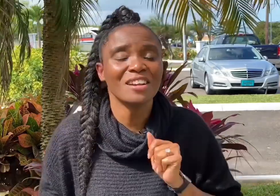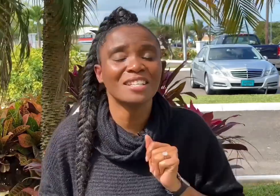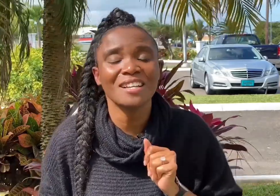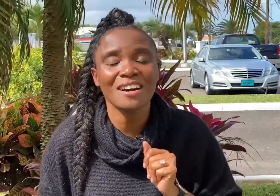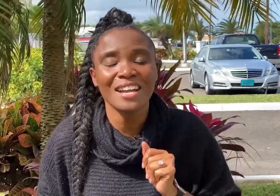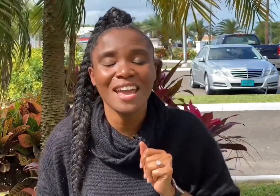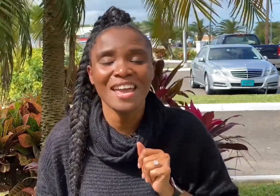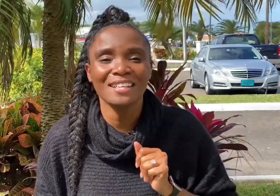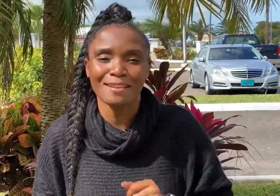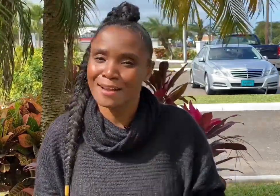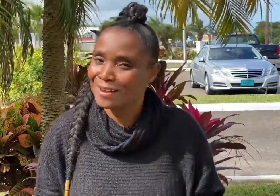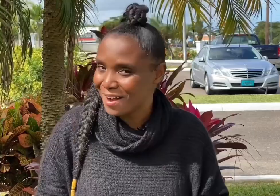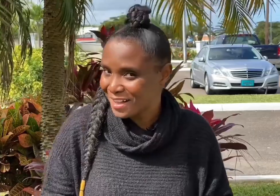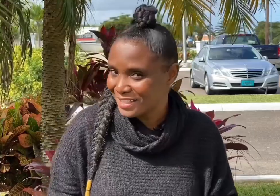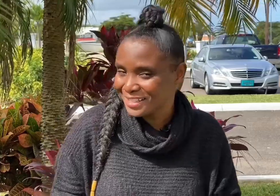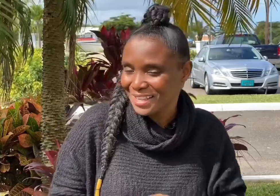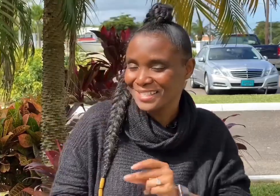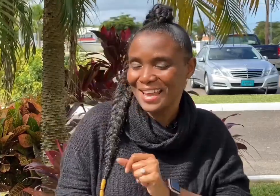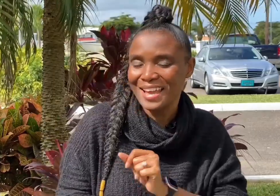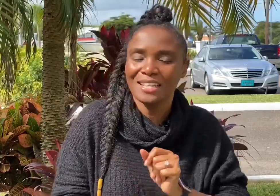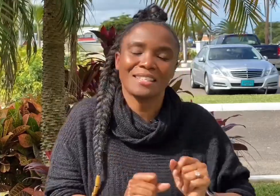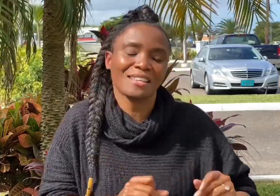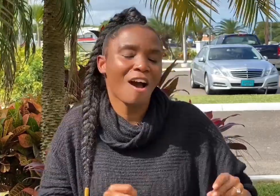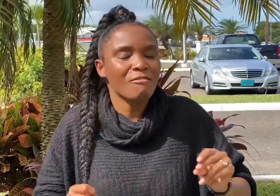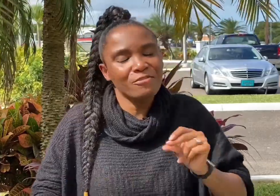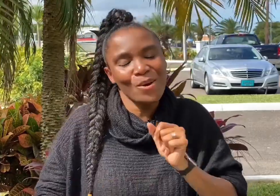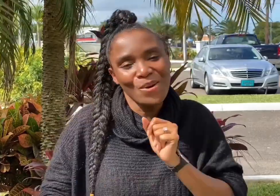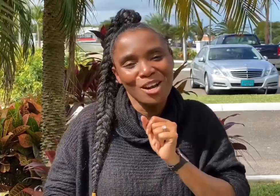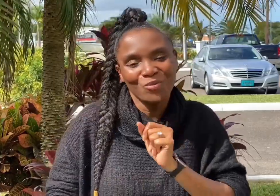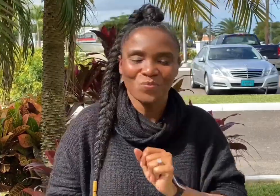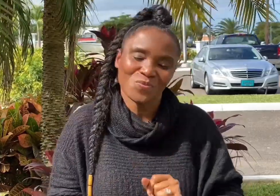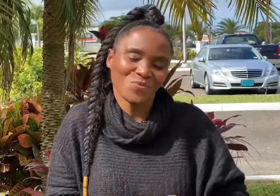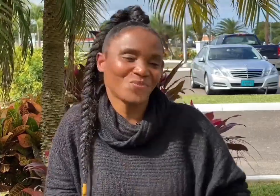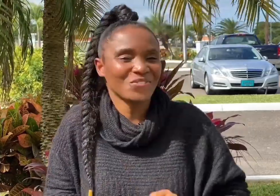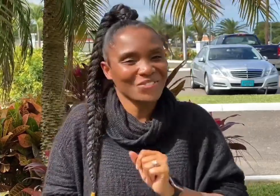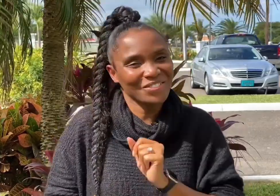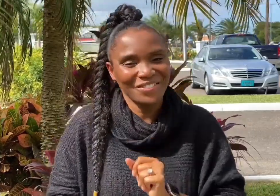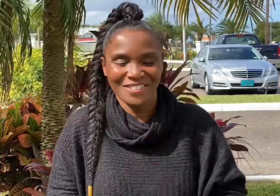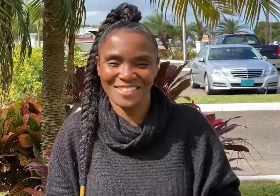And our third song is God's Dance Floor.